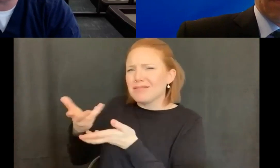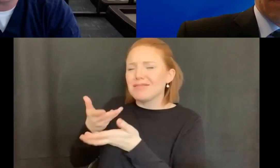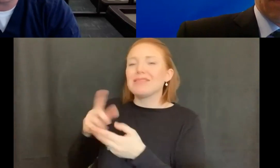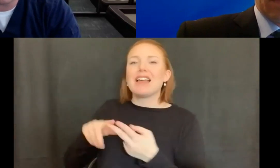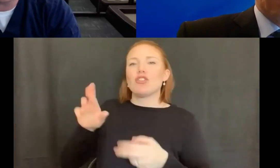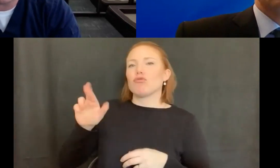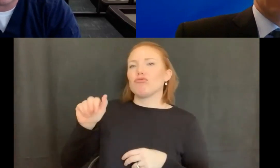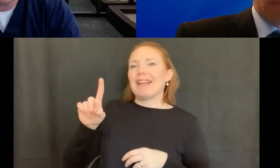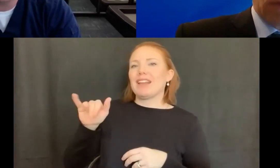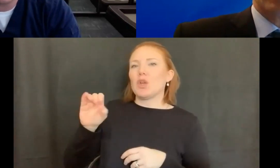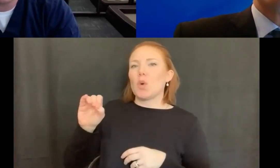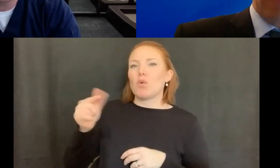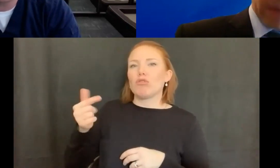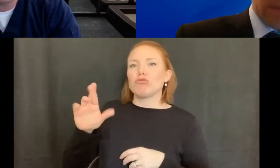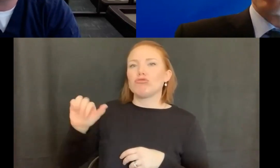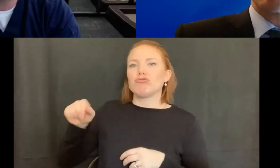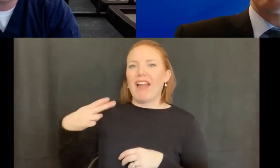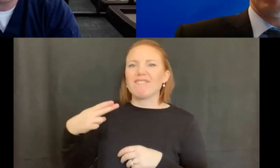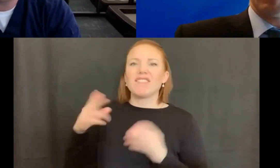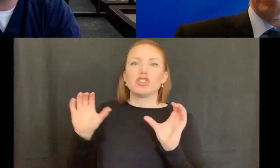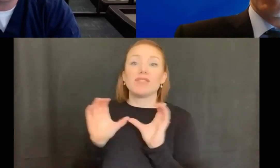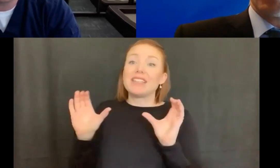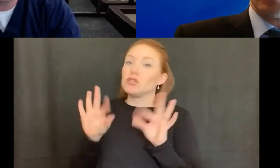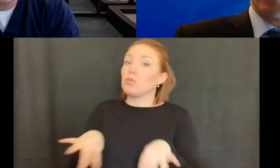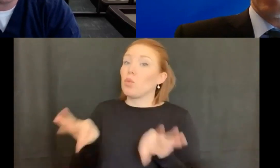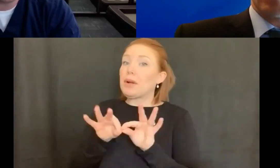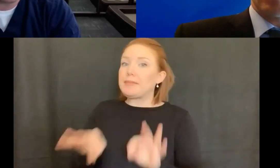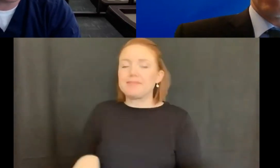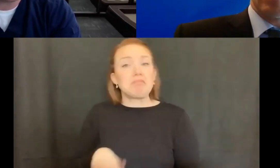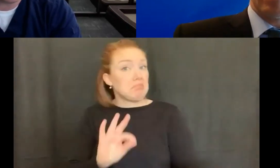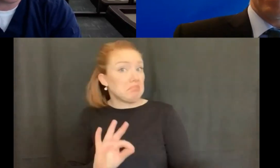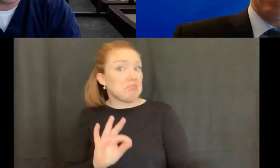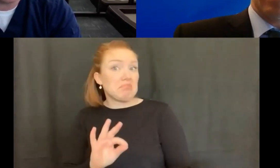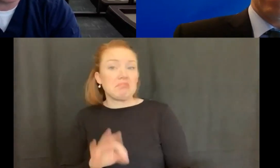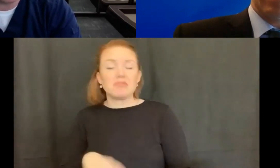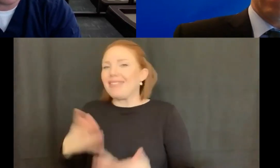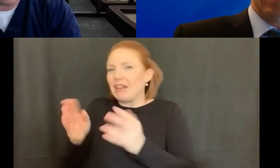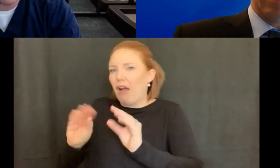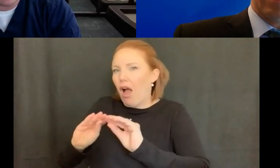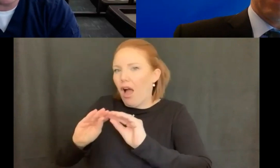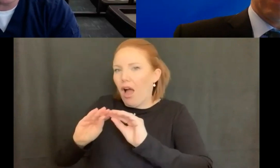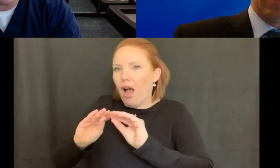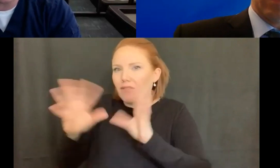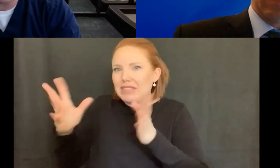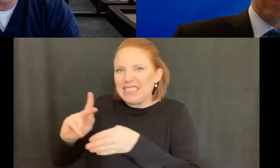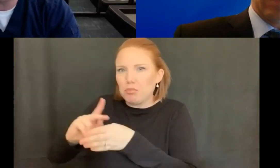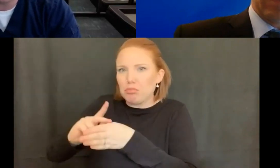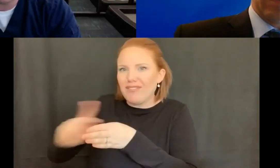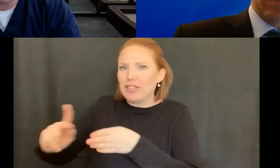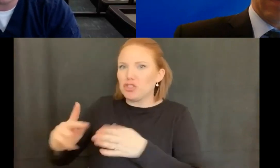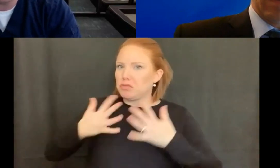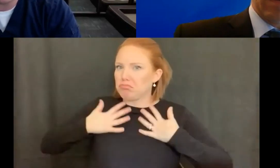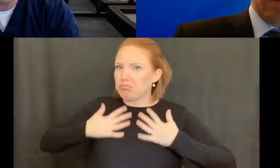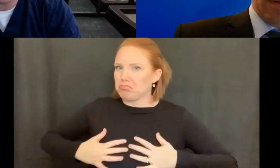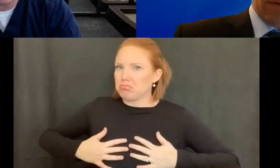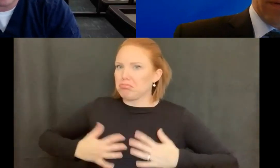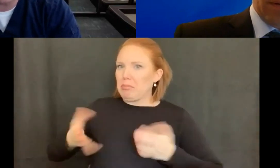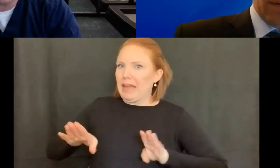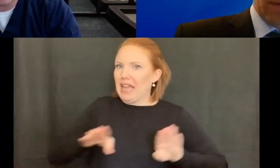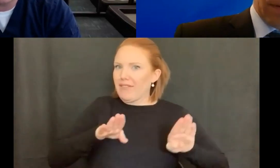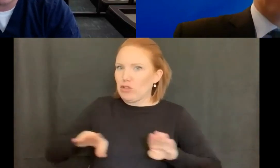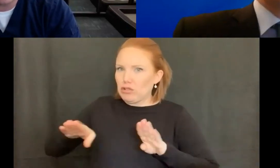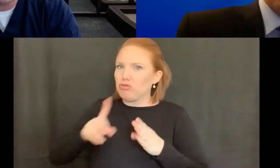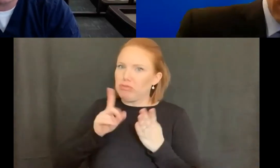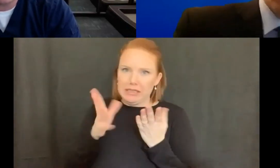certification is very important. Okay, that's a great answer. And obviously, a professional demeanor can be very helpful as